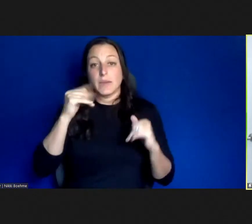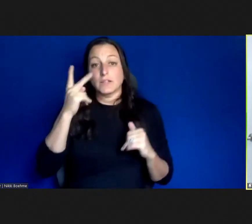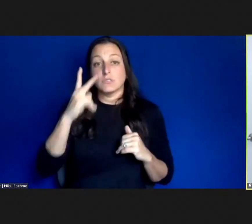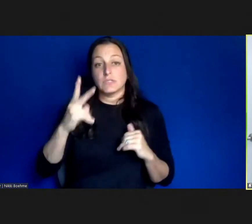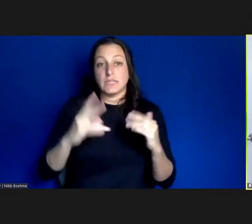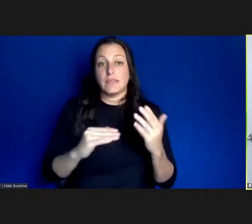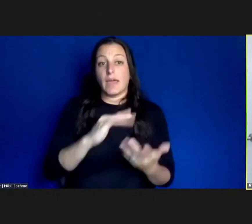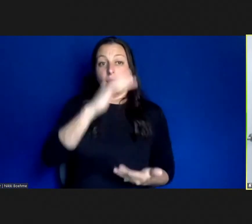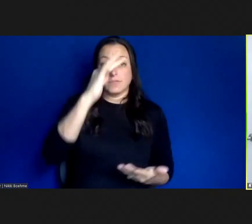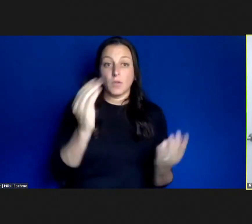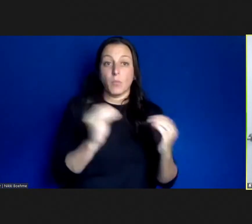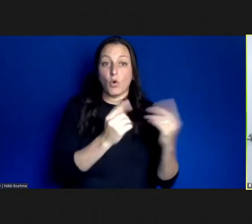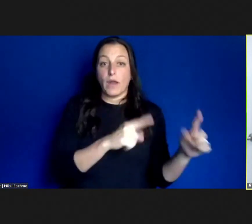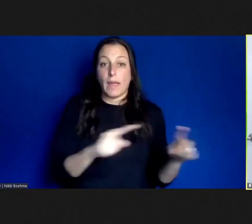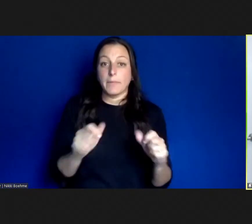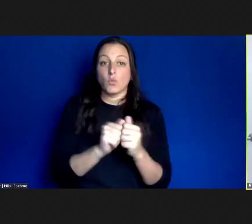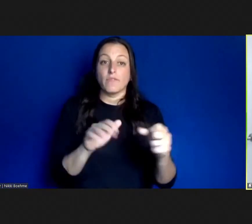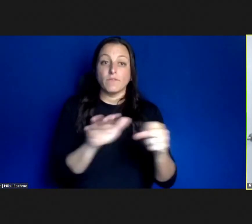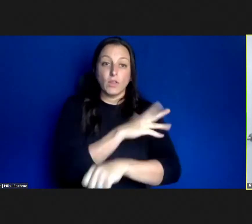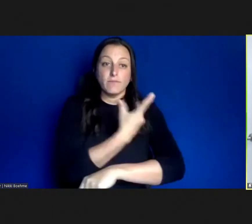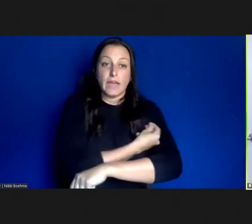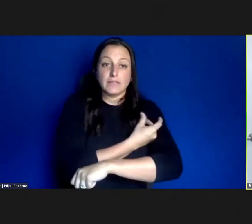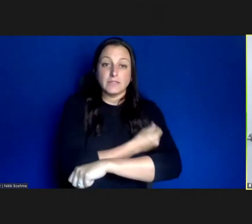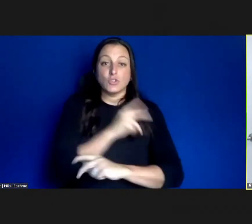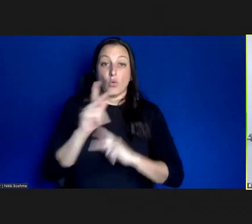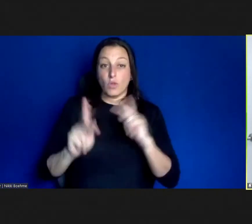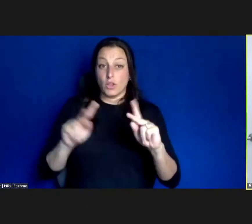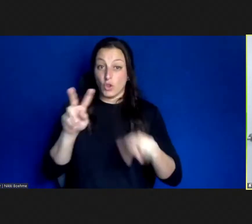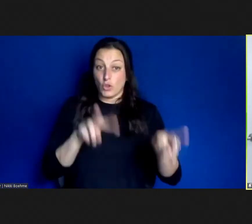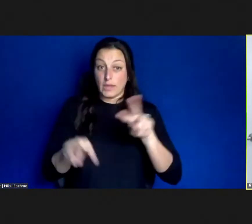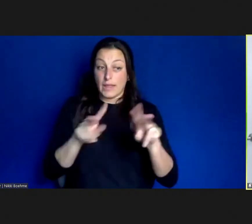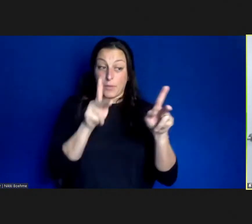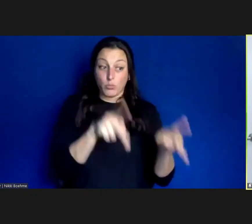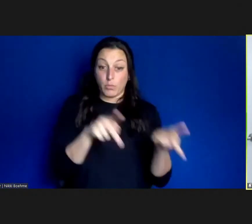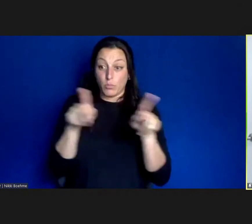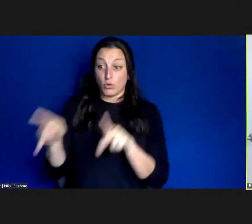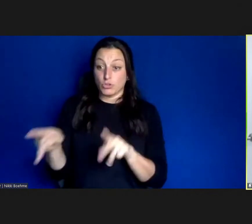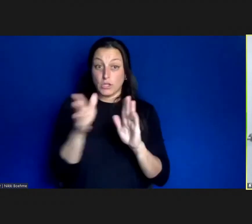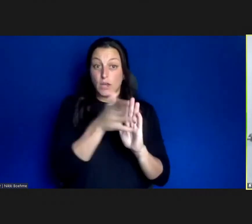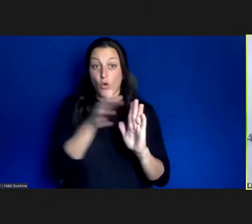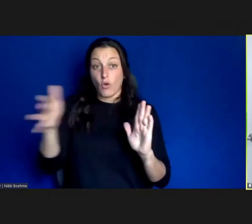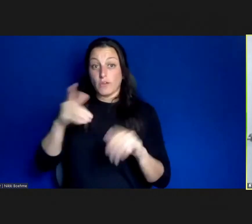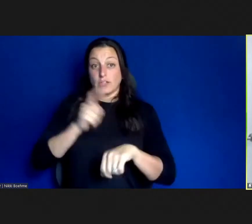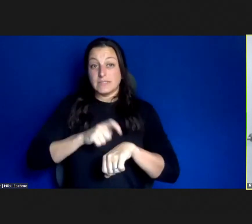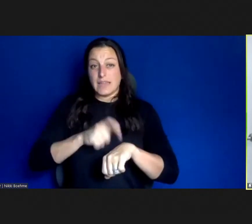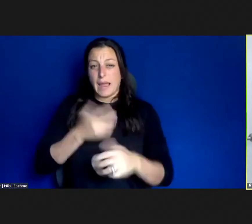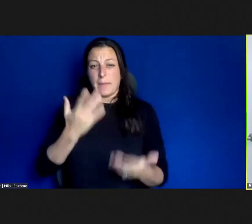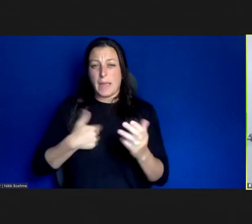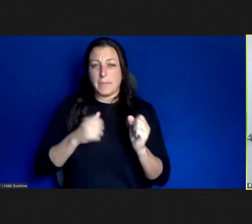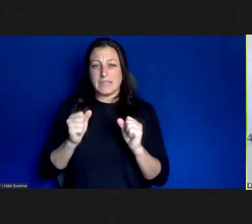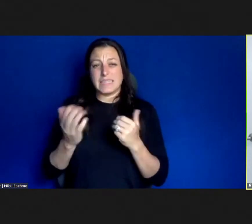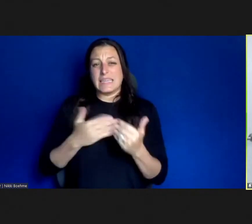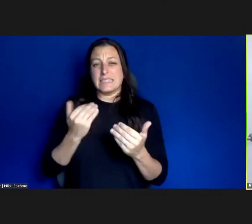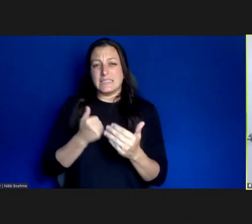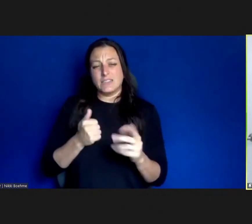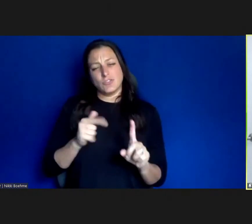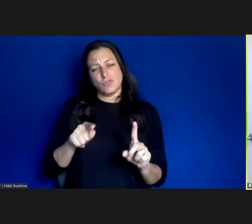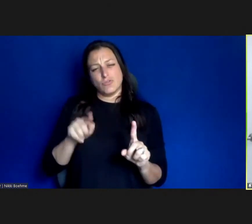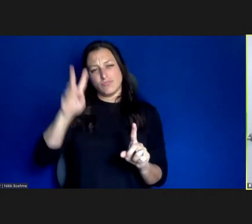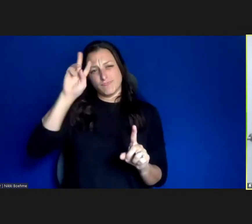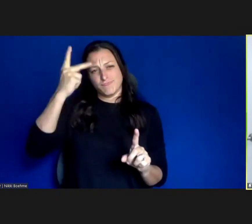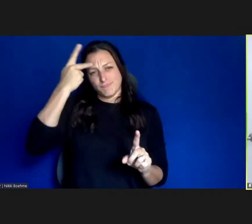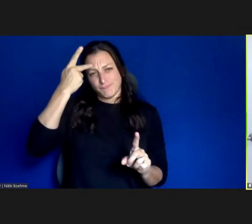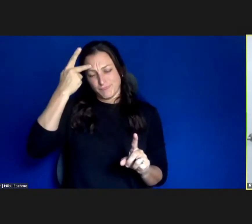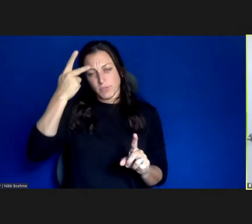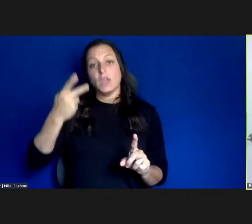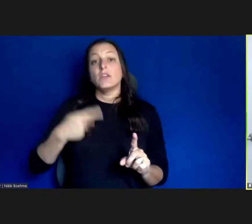fully vaccinated population. And so looking at that proportion over time can be a little bit misleading. So I think the best way to look at the data is